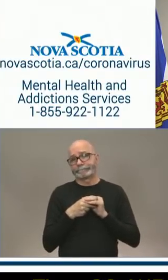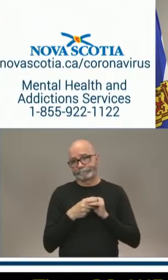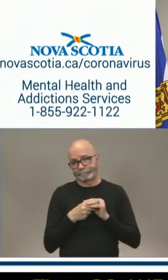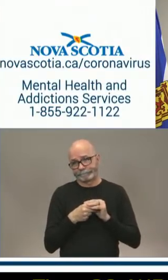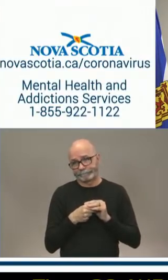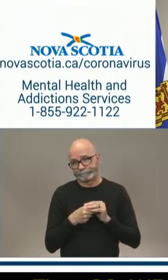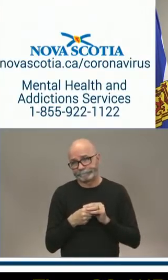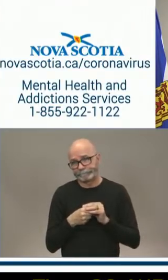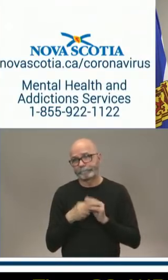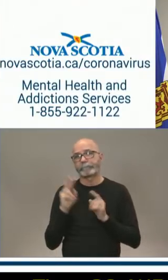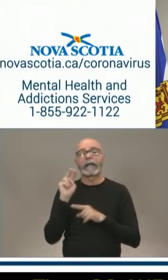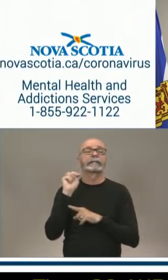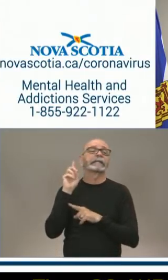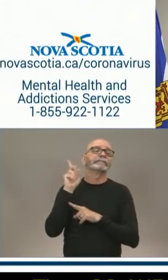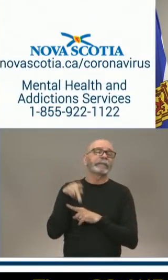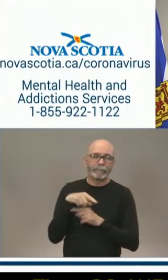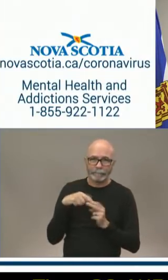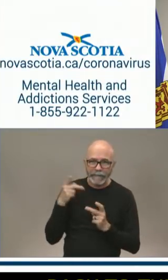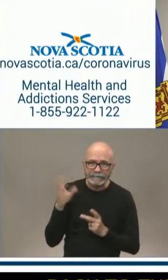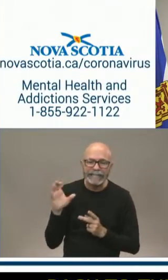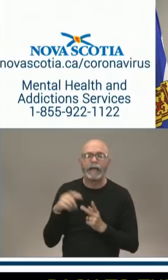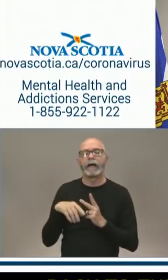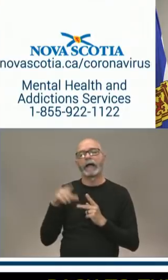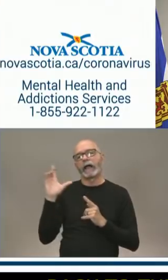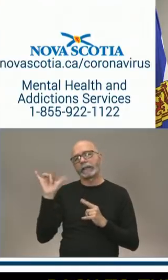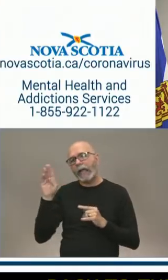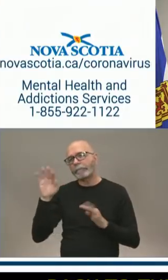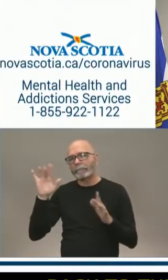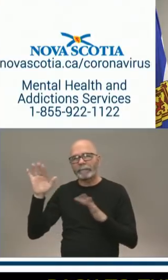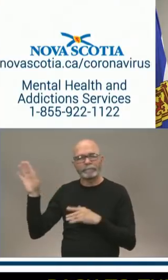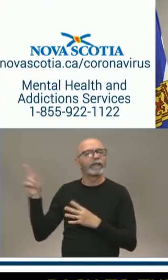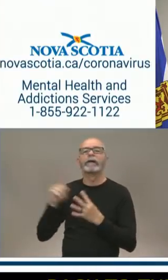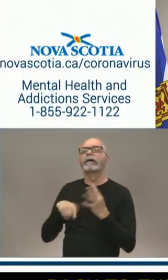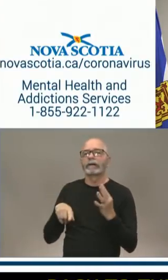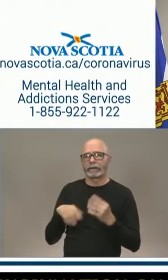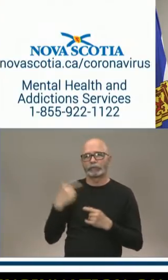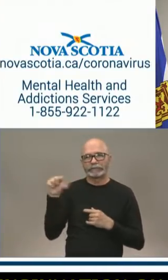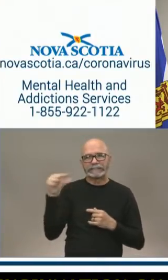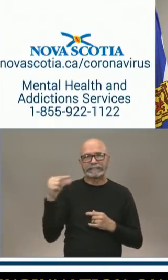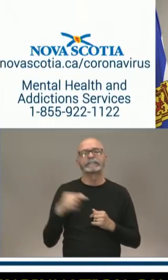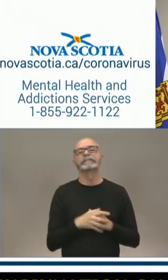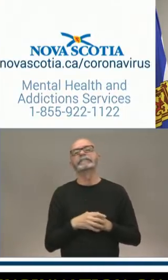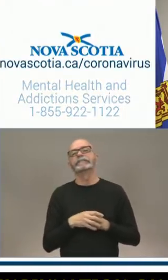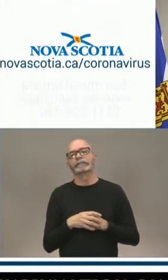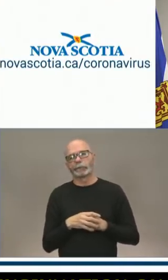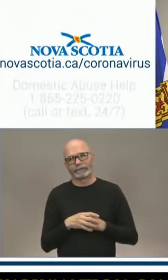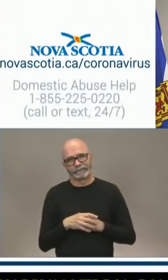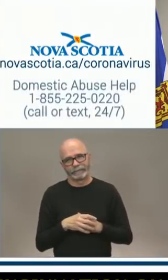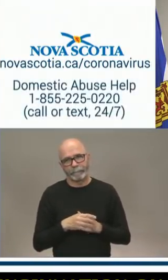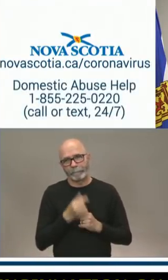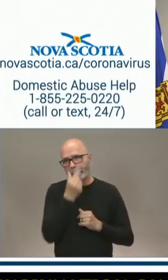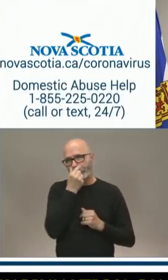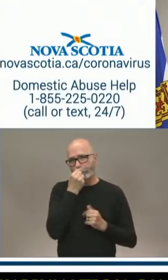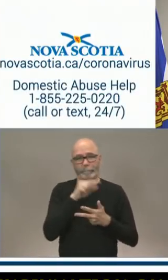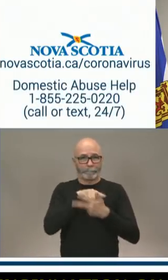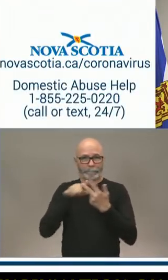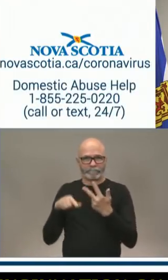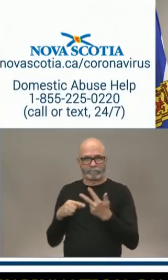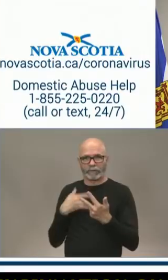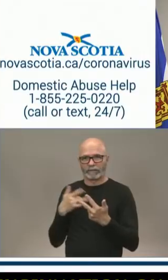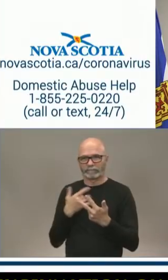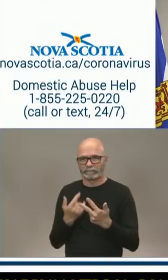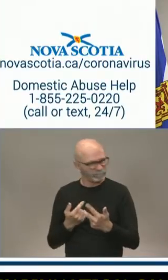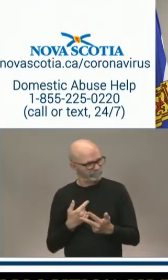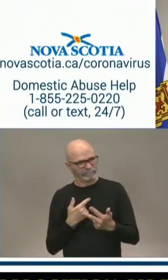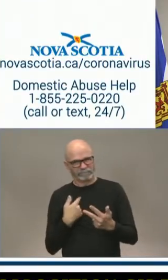the opposition side of the House in the last election are being punished by forcing people who voted the wrong way to drive an hour in